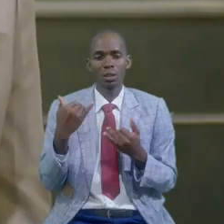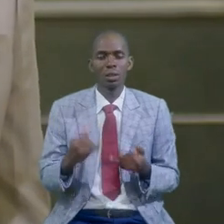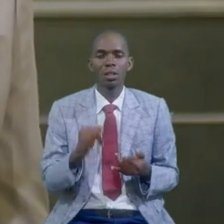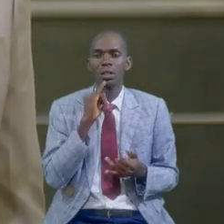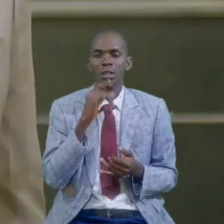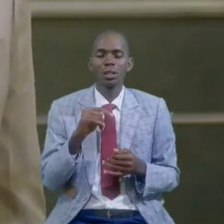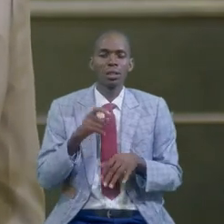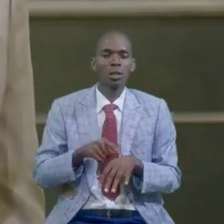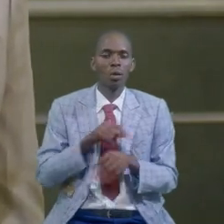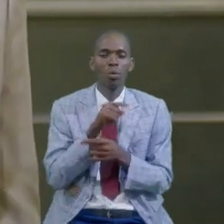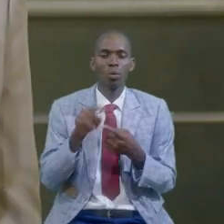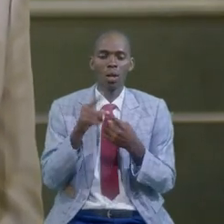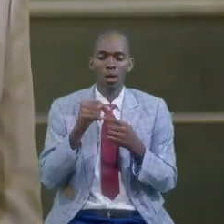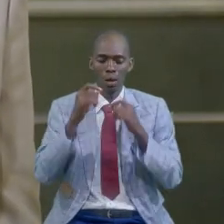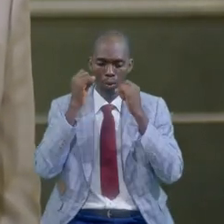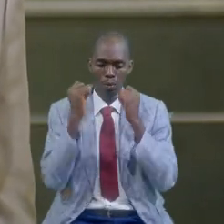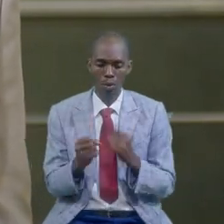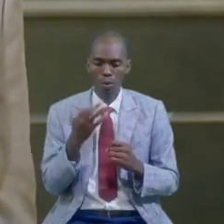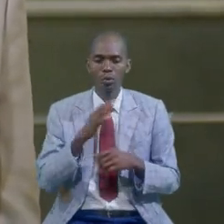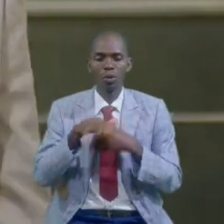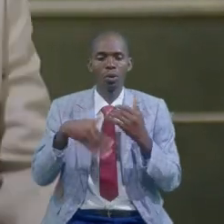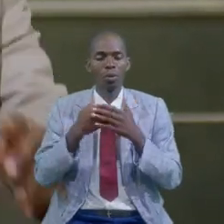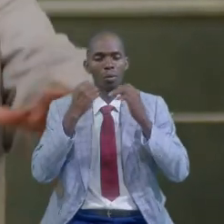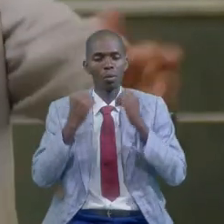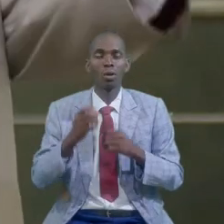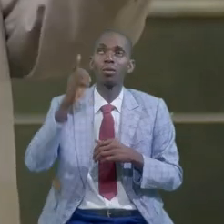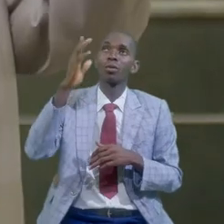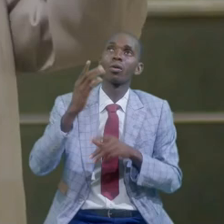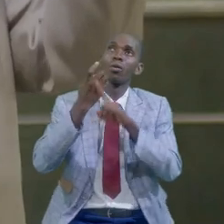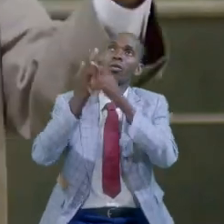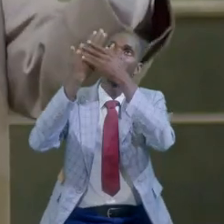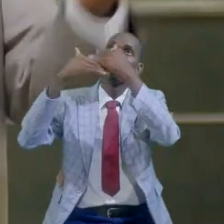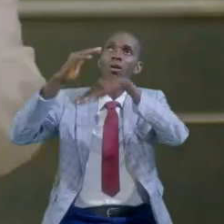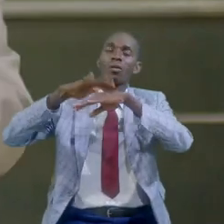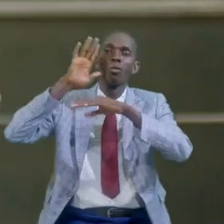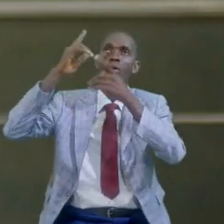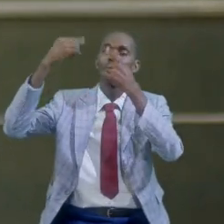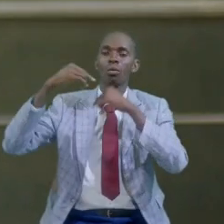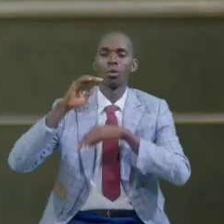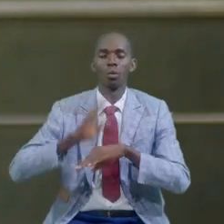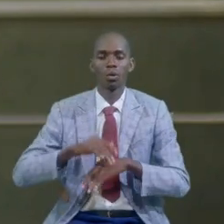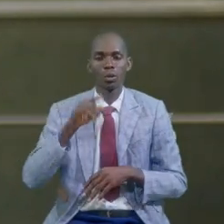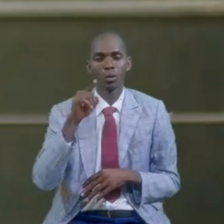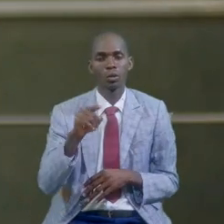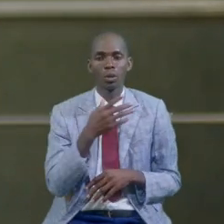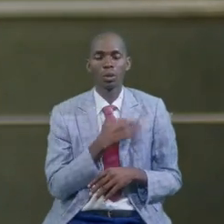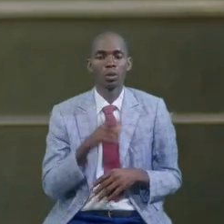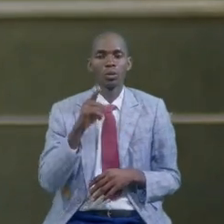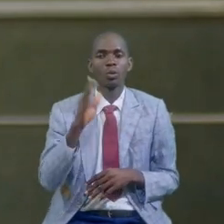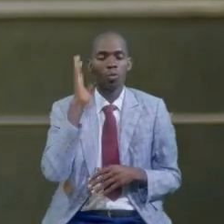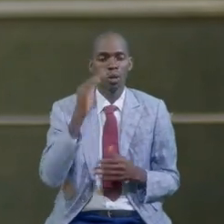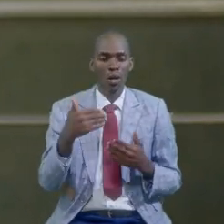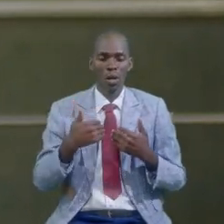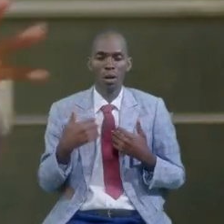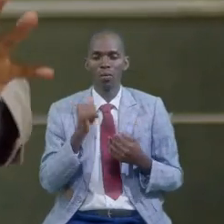the power of the Almighty God from heaven will come upon you, and you will have a double